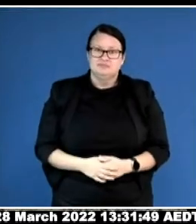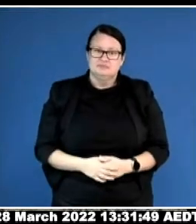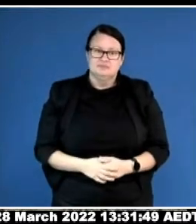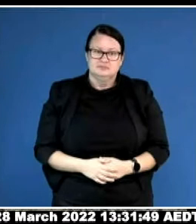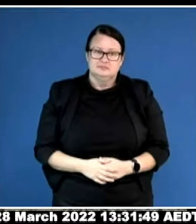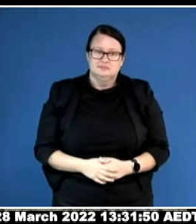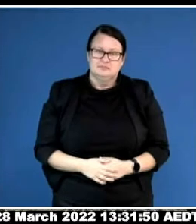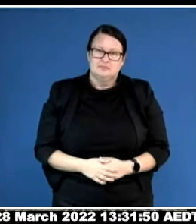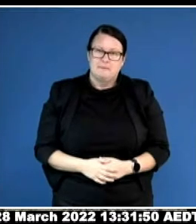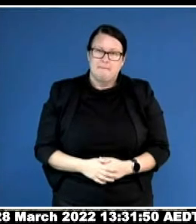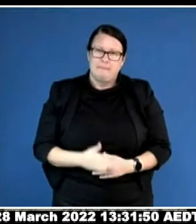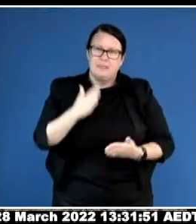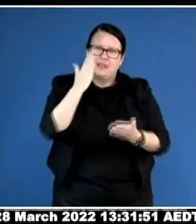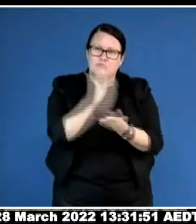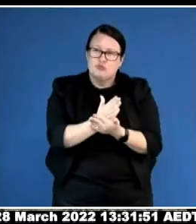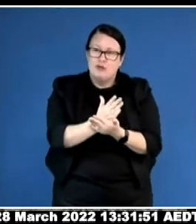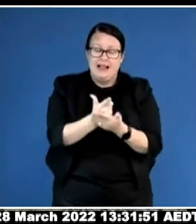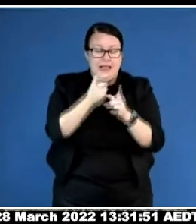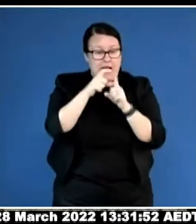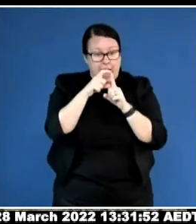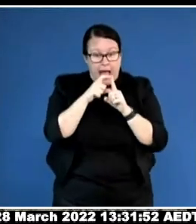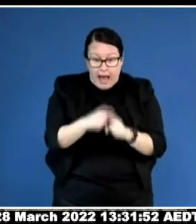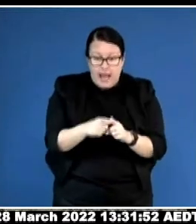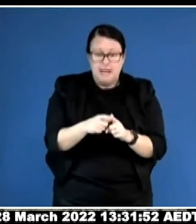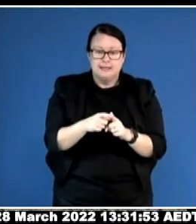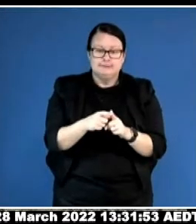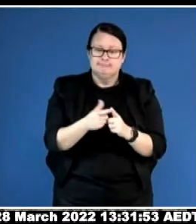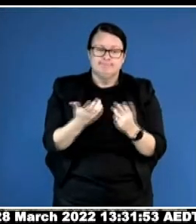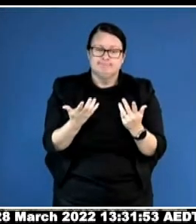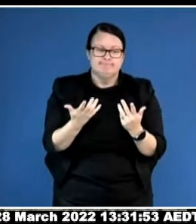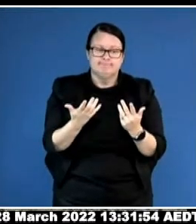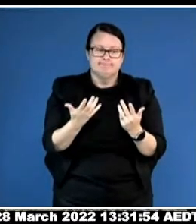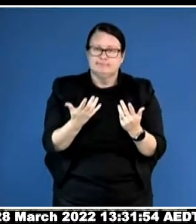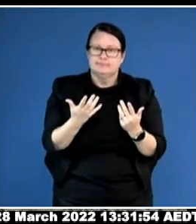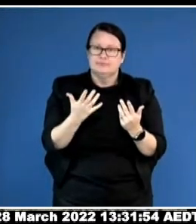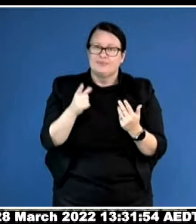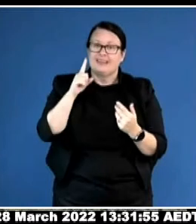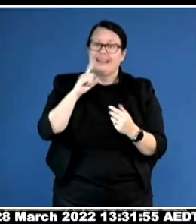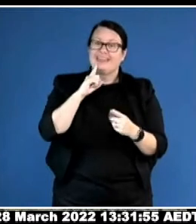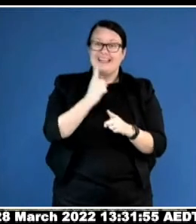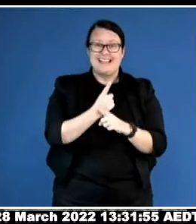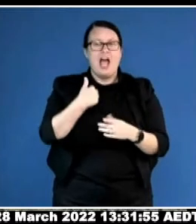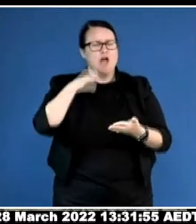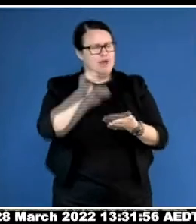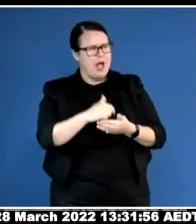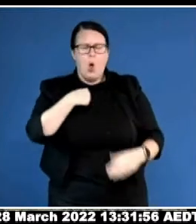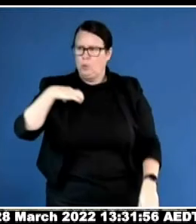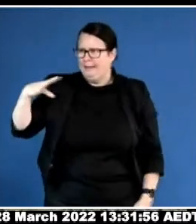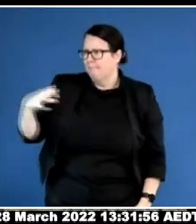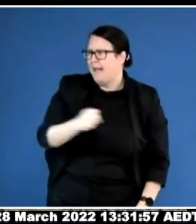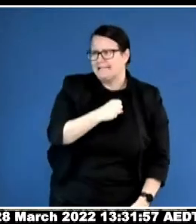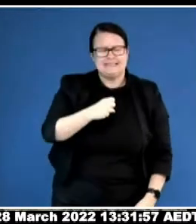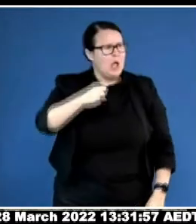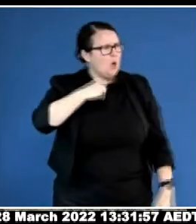It's very hard, and it's shocking to see that all the right words in all the right places, oh, we must, we should, but